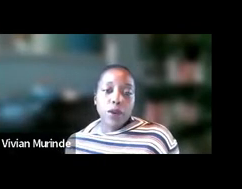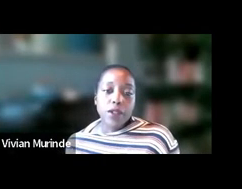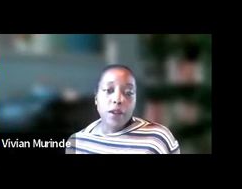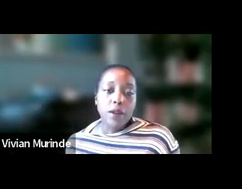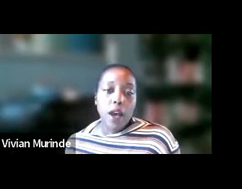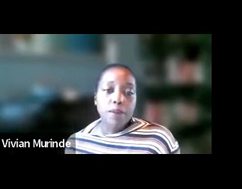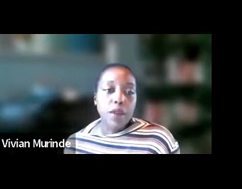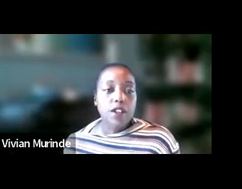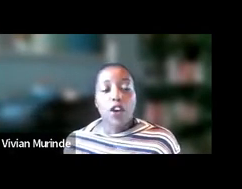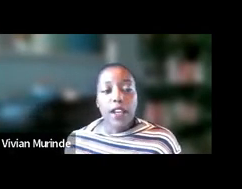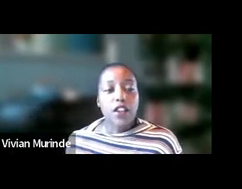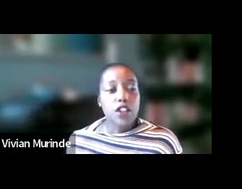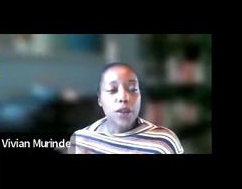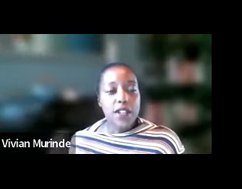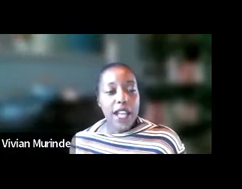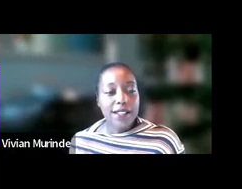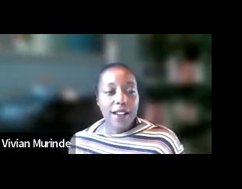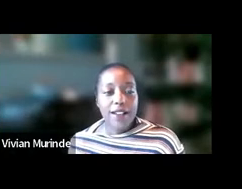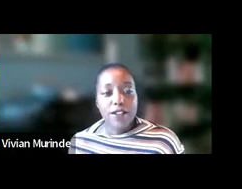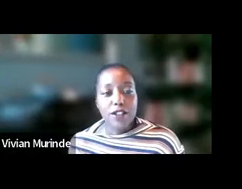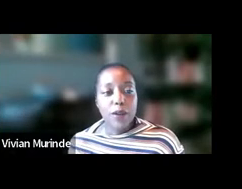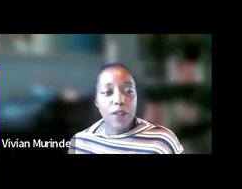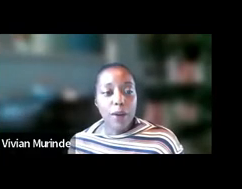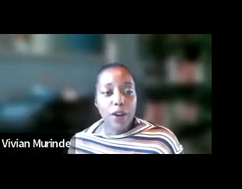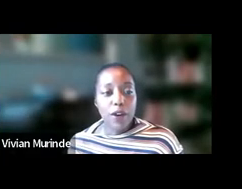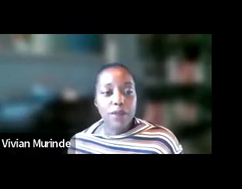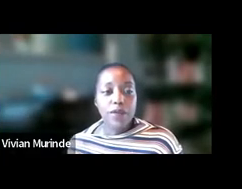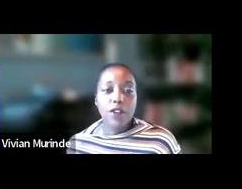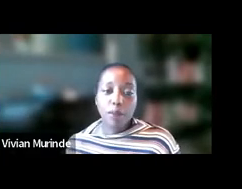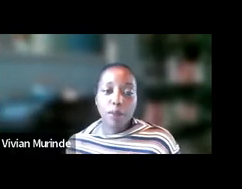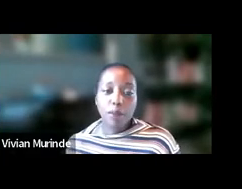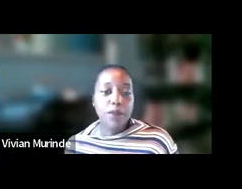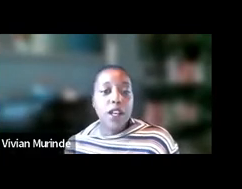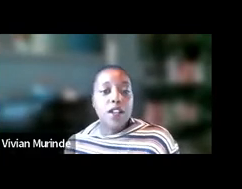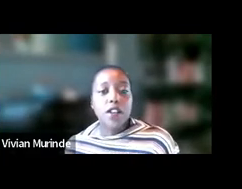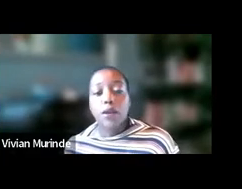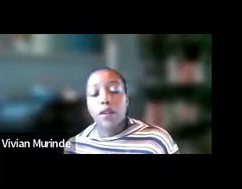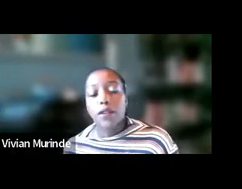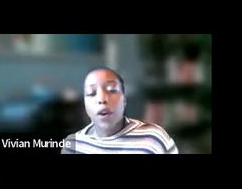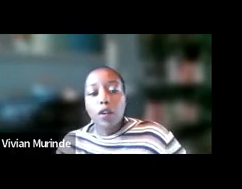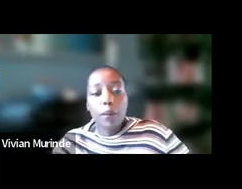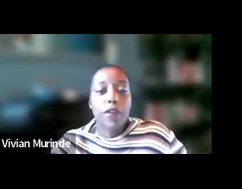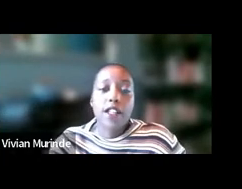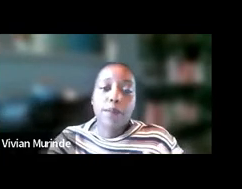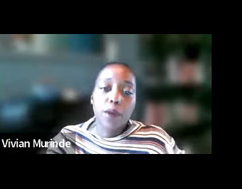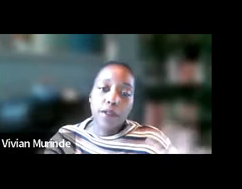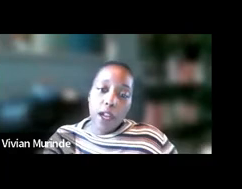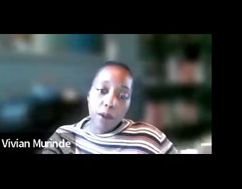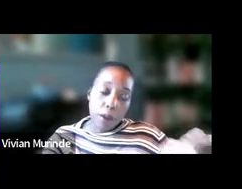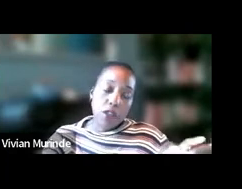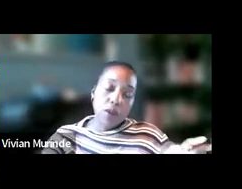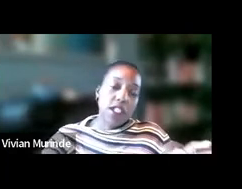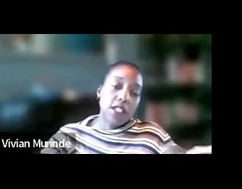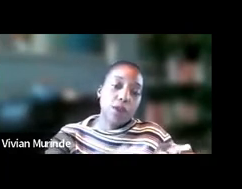it for? So, sorry, could you go to the next slide? I'll just move that one on. Brilliant. So the programme provides both